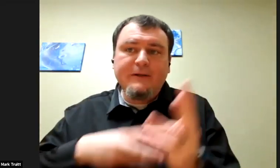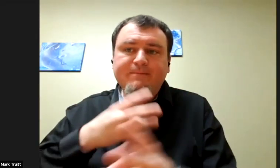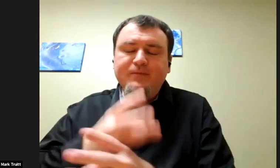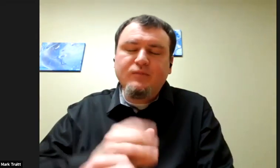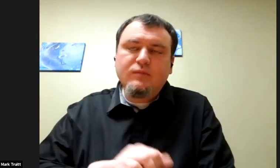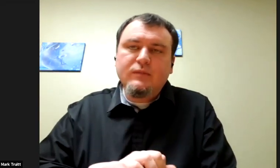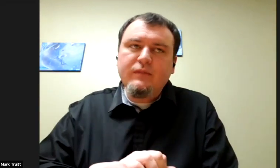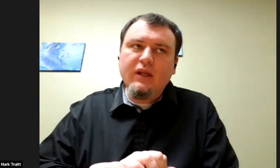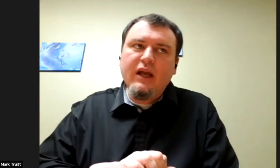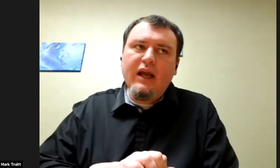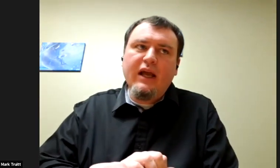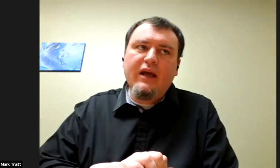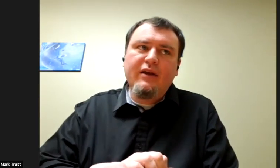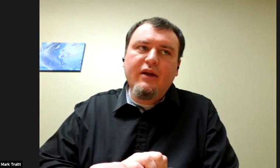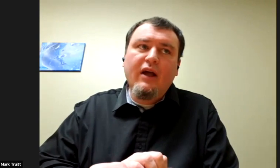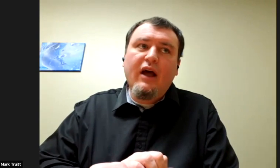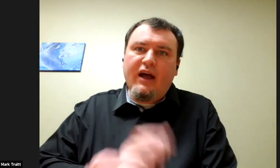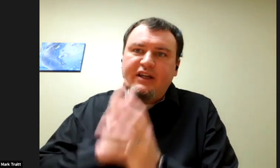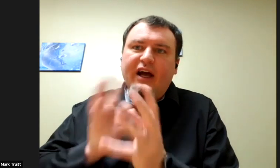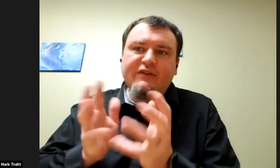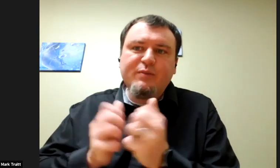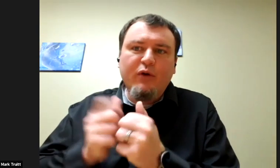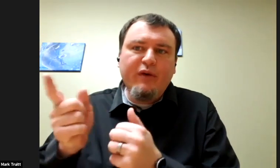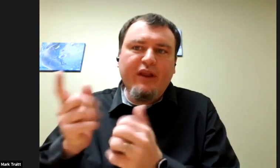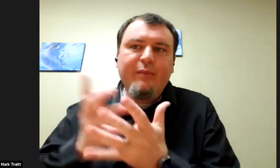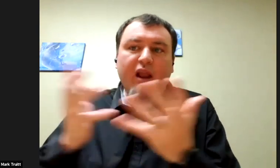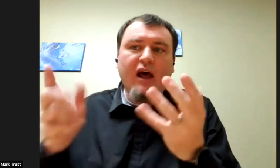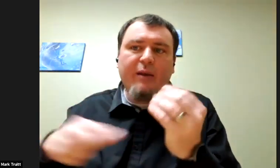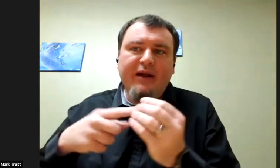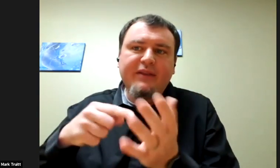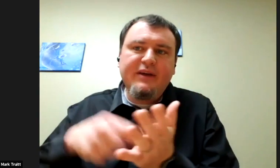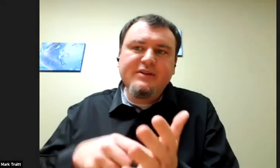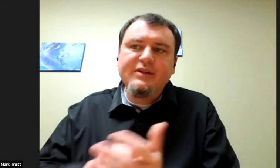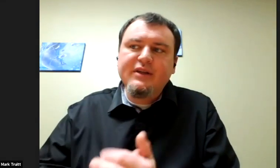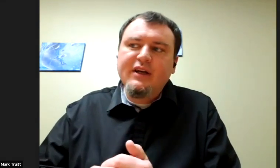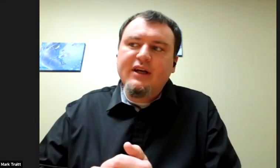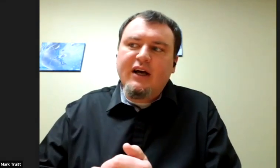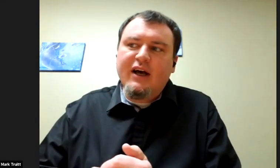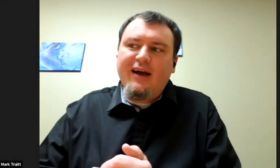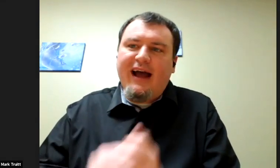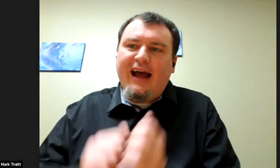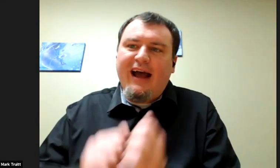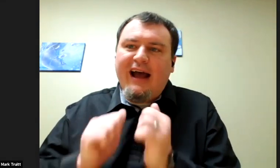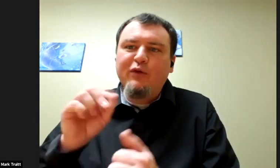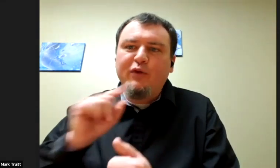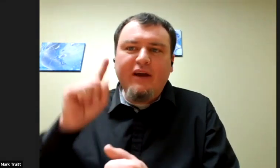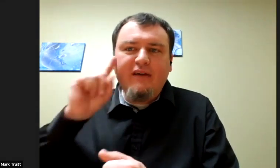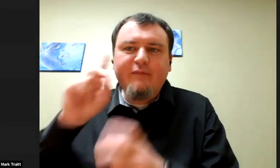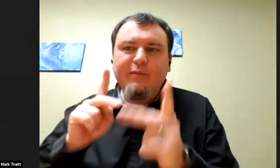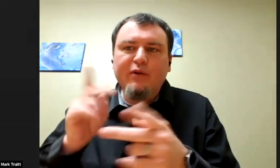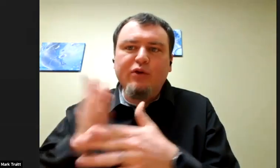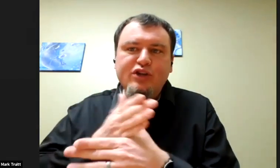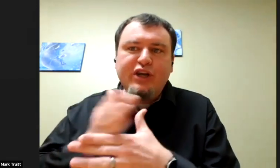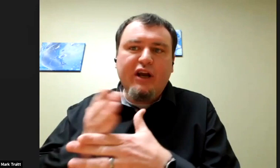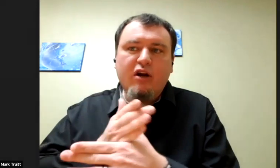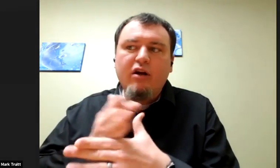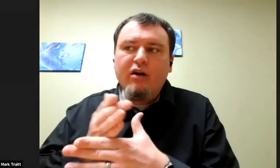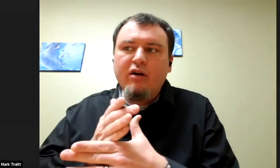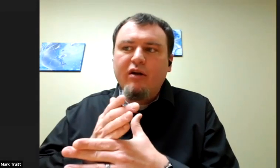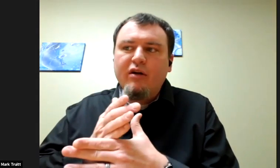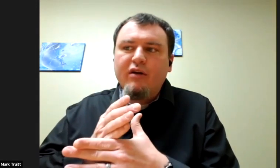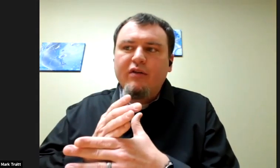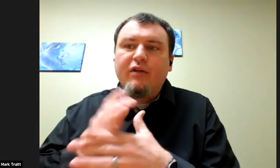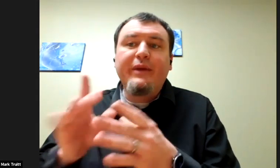the world. And I've spoken with him a lot about this. How do deaf people